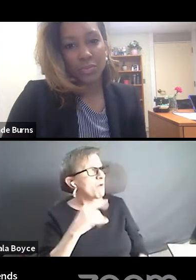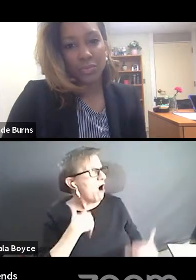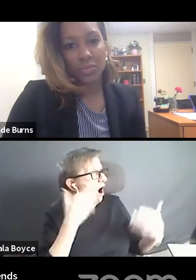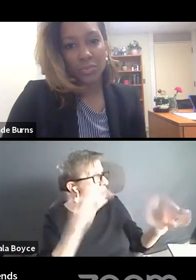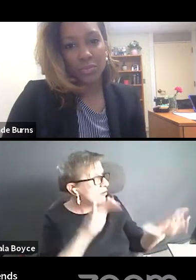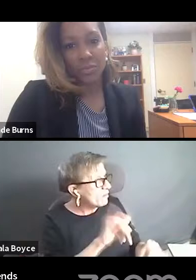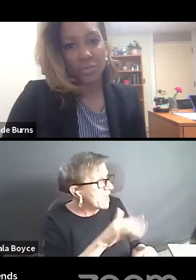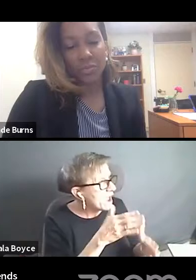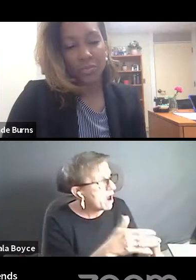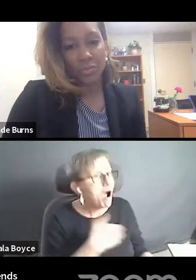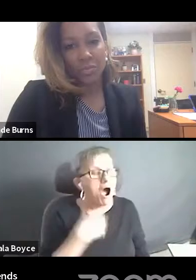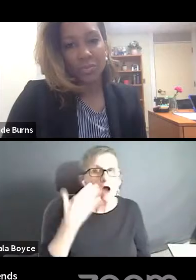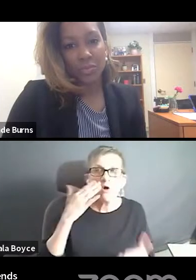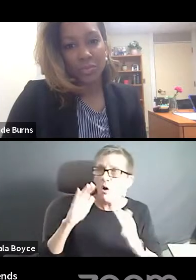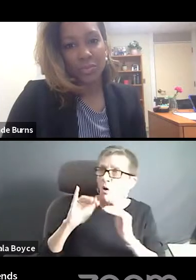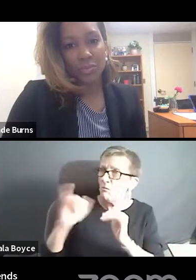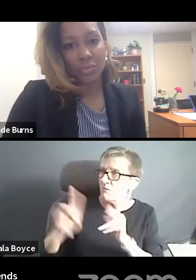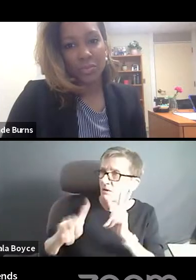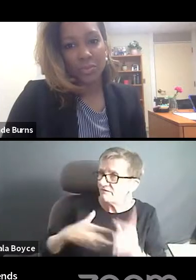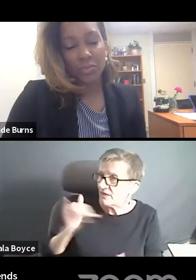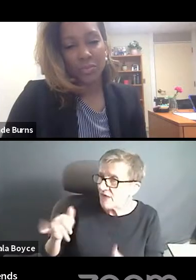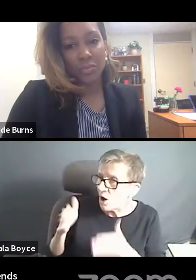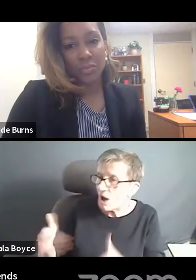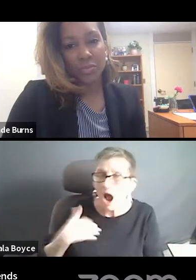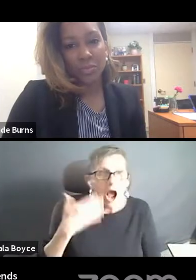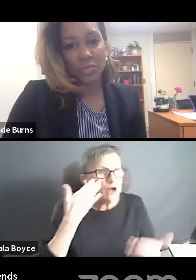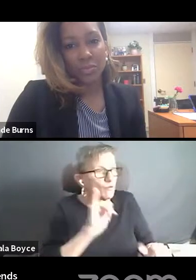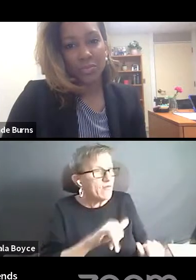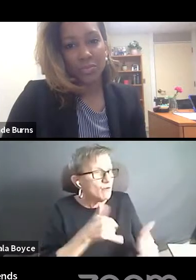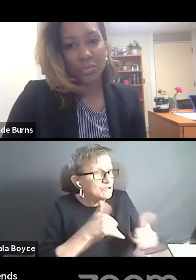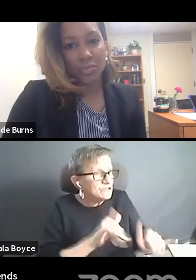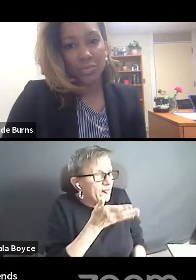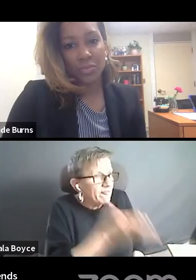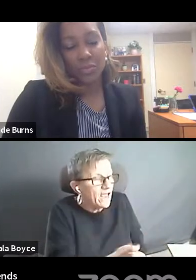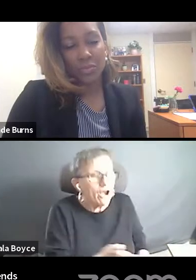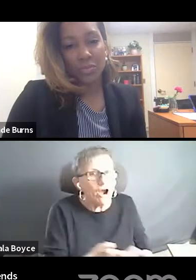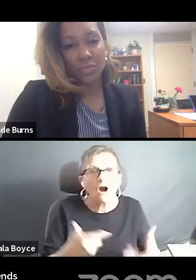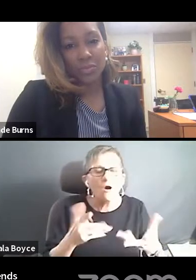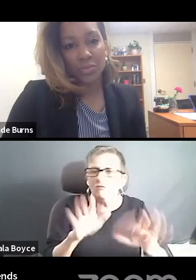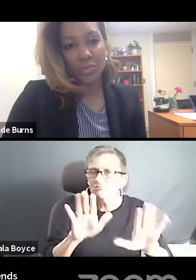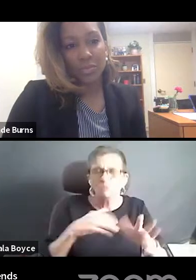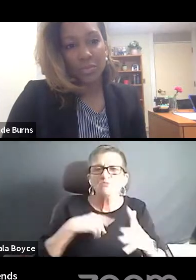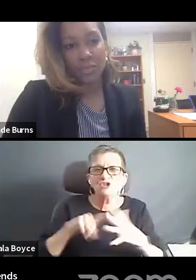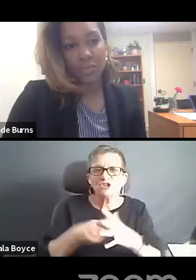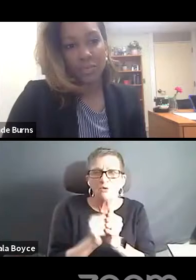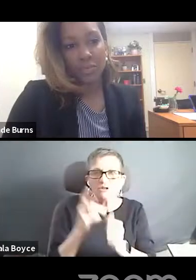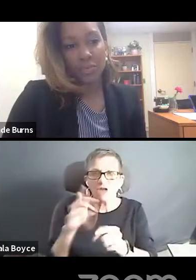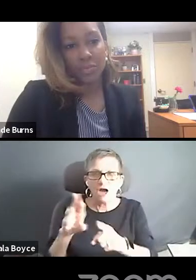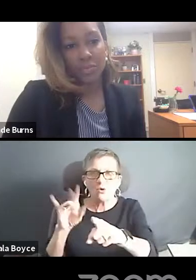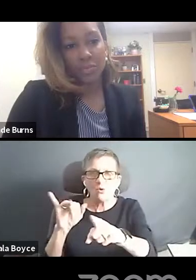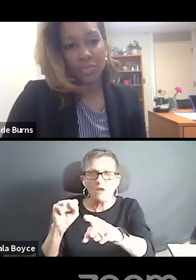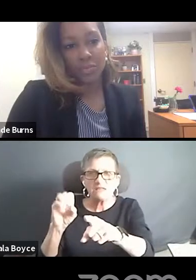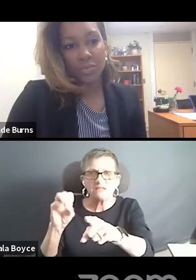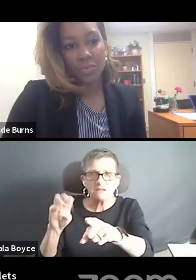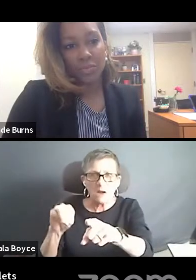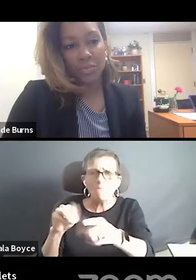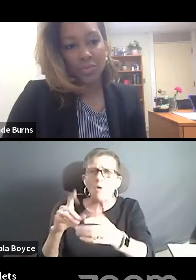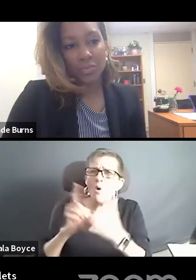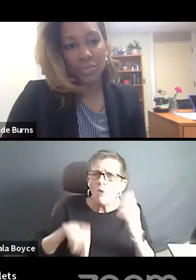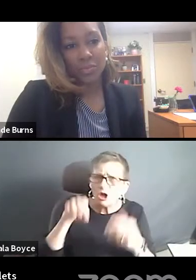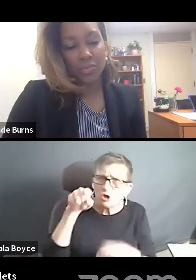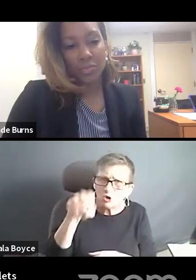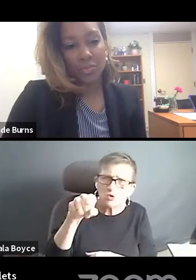people felt that way. I never knew those things still existed. So I think we'll start with Dr. Wixson by saying, what do you